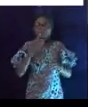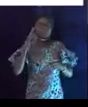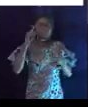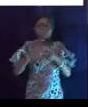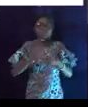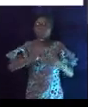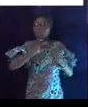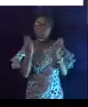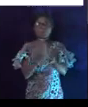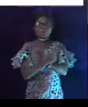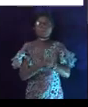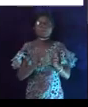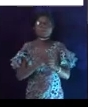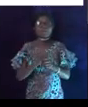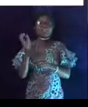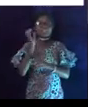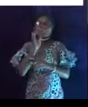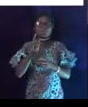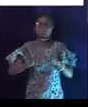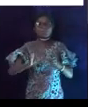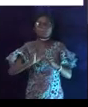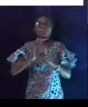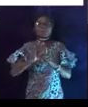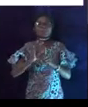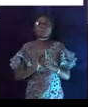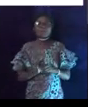Now moving on to today's lesson.